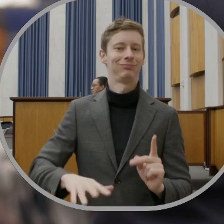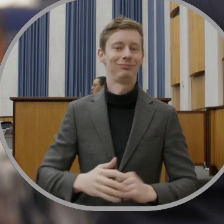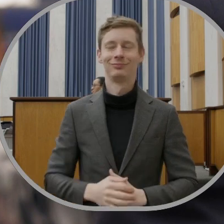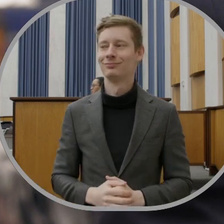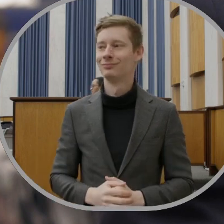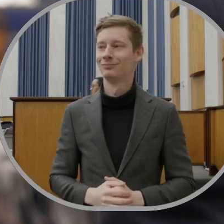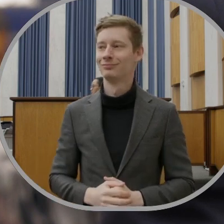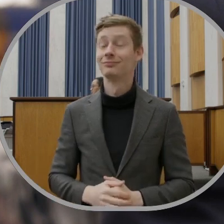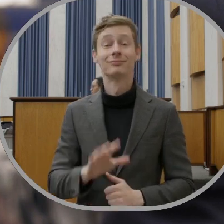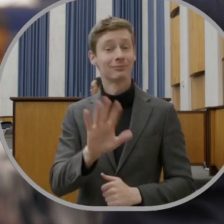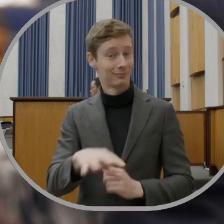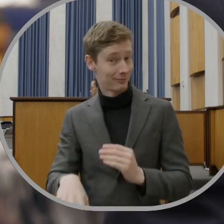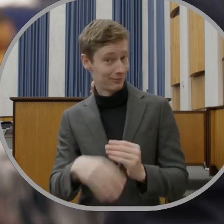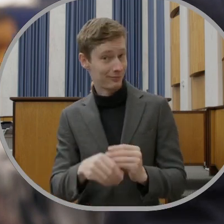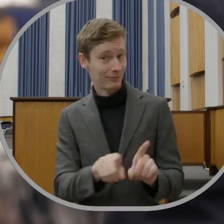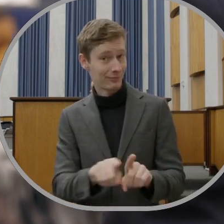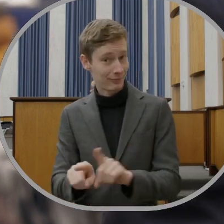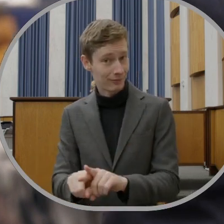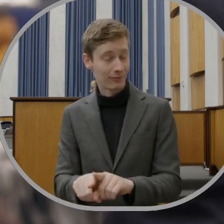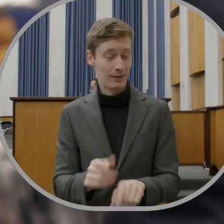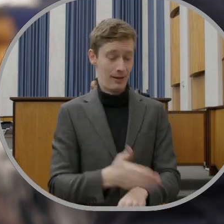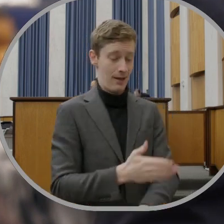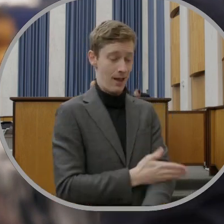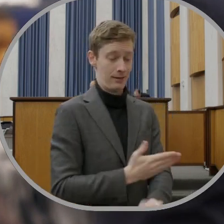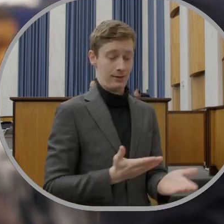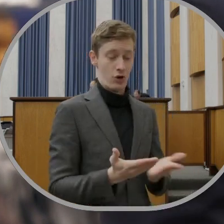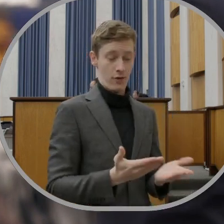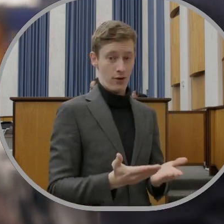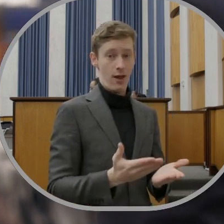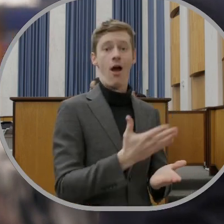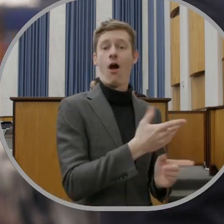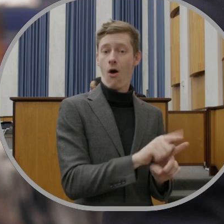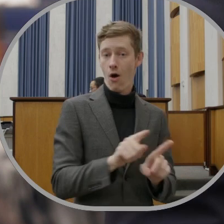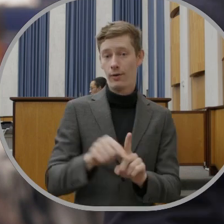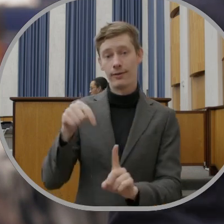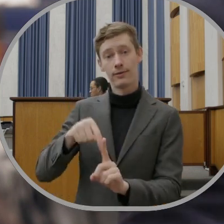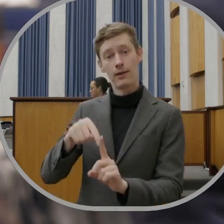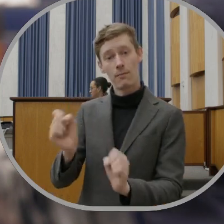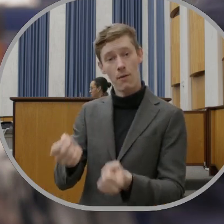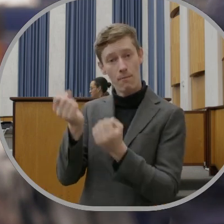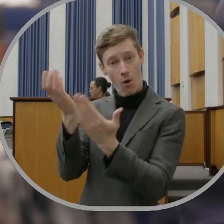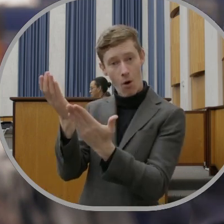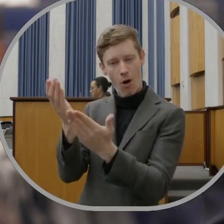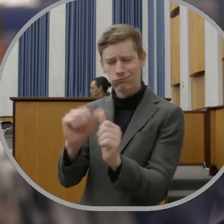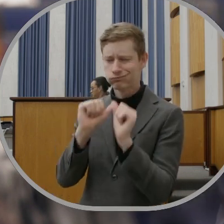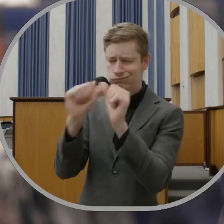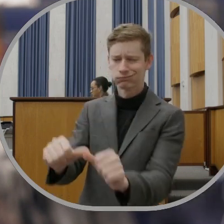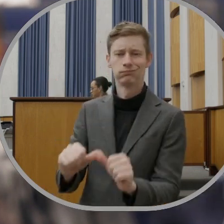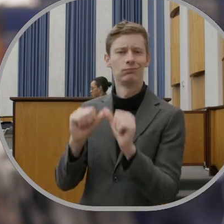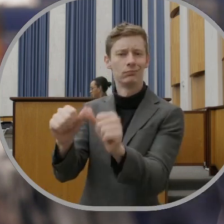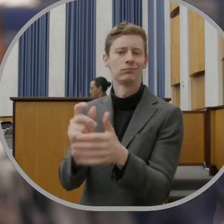to investing in our community and enhancing city services, this proposal continues to prioritize our